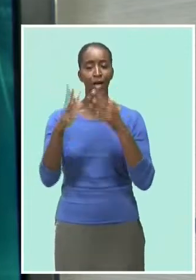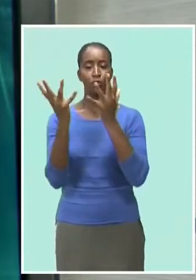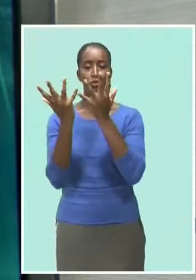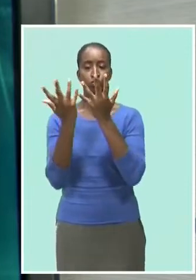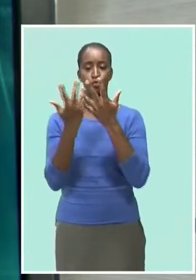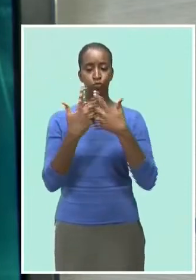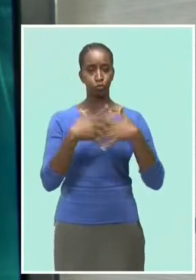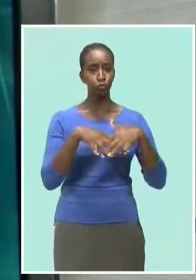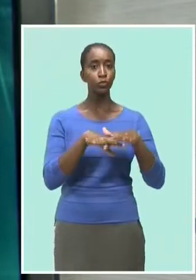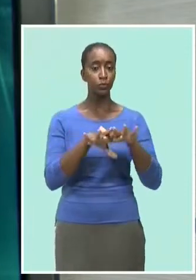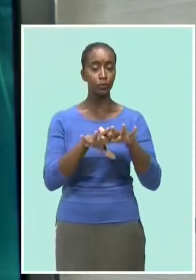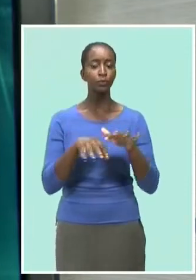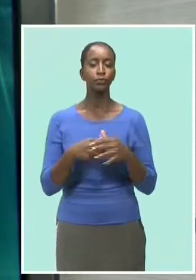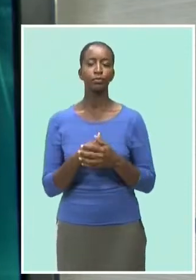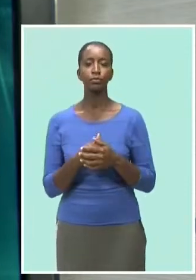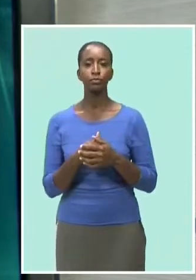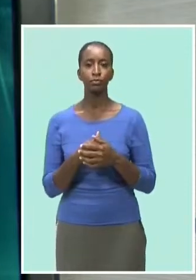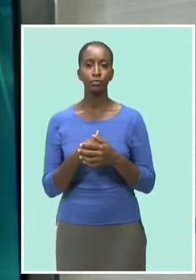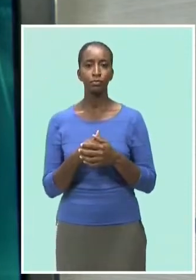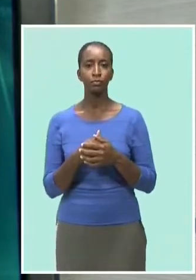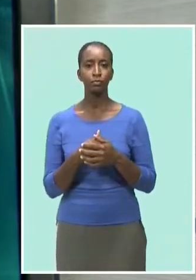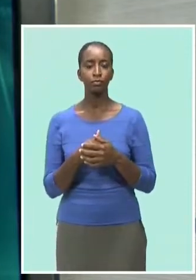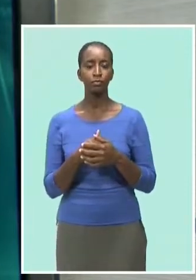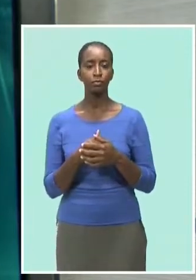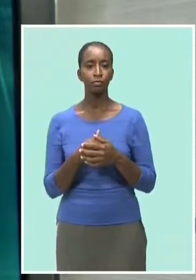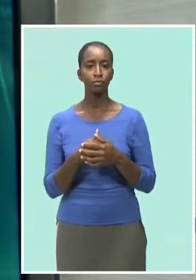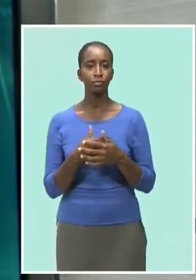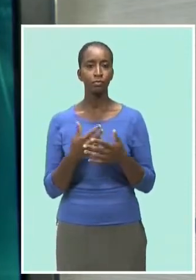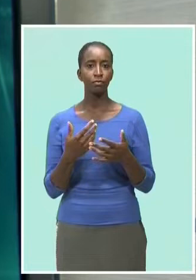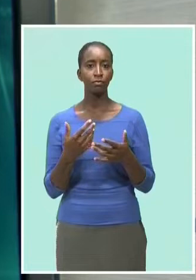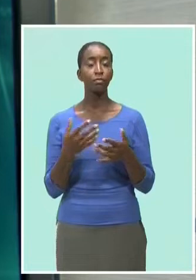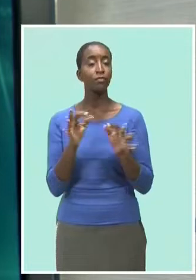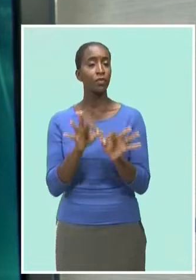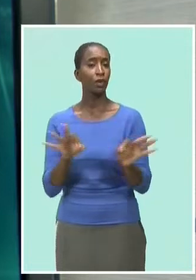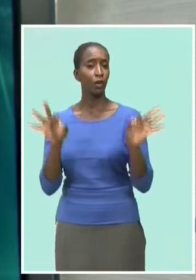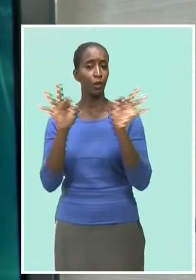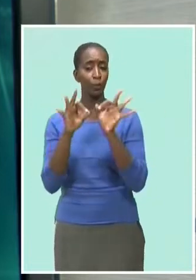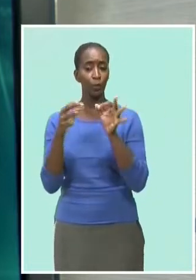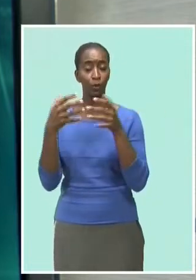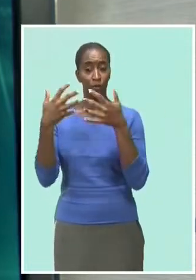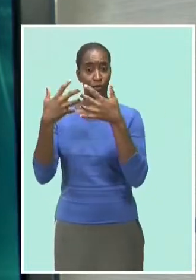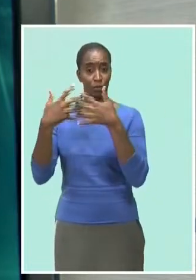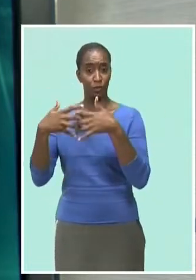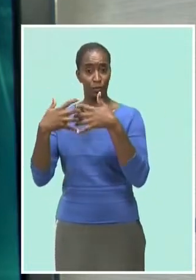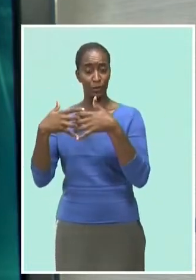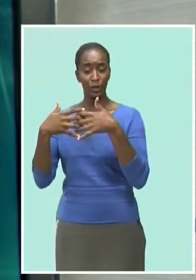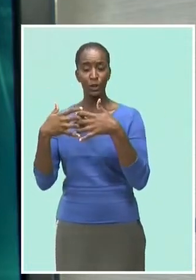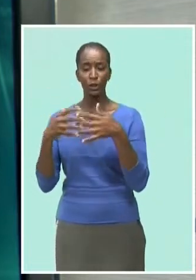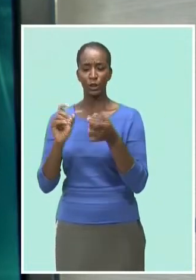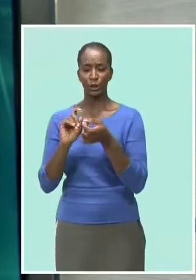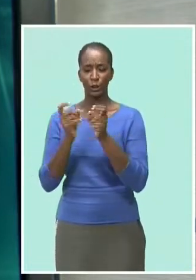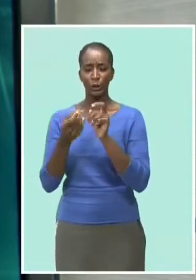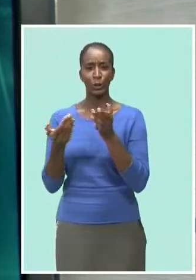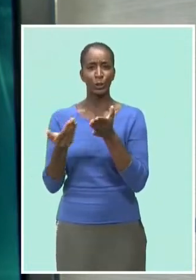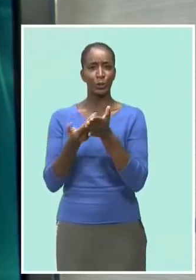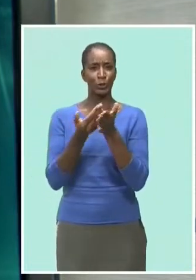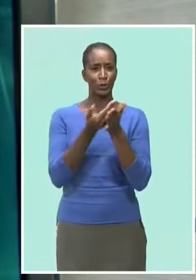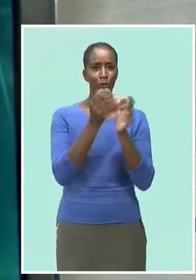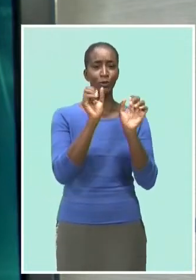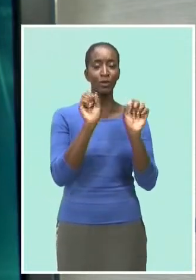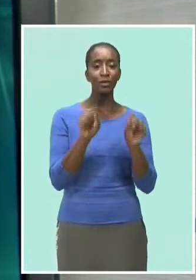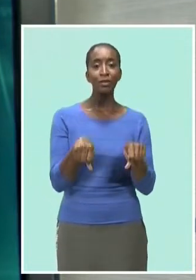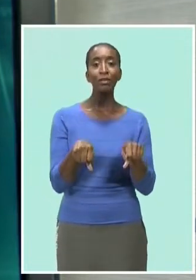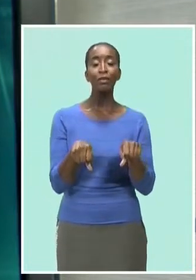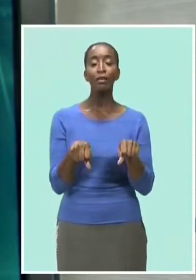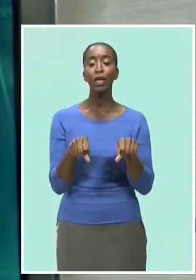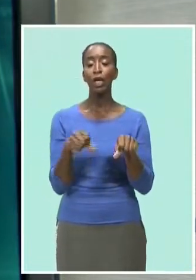disaster management official has been speaking about the need to modernize equipment to expedite the compiling and transmission of documented